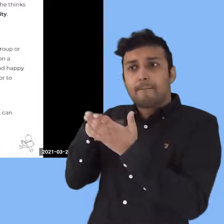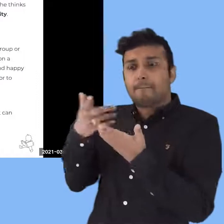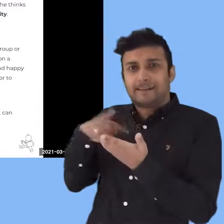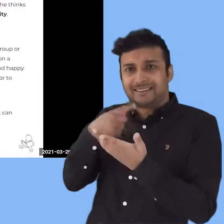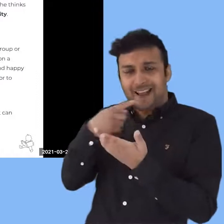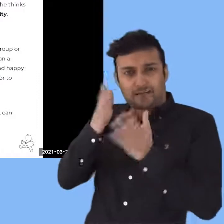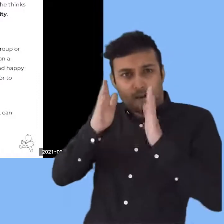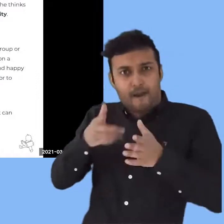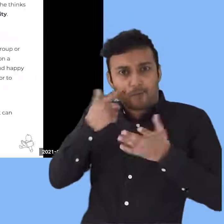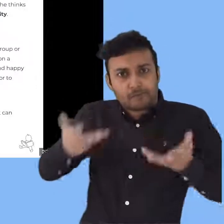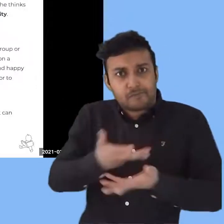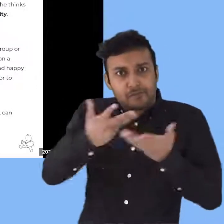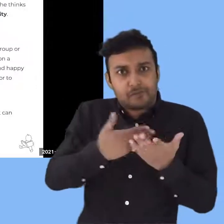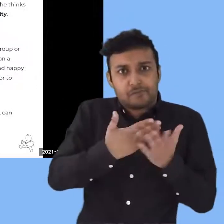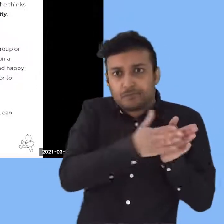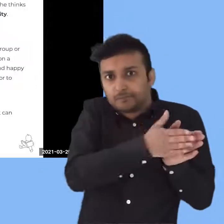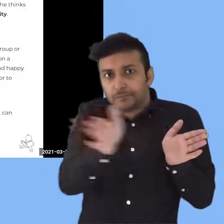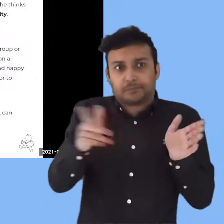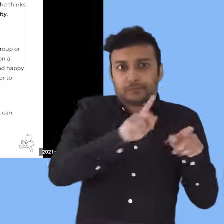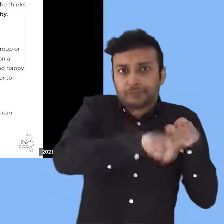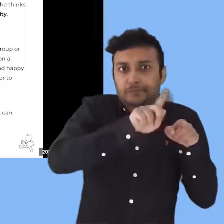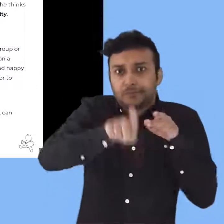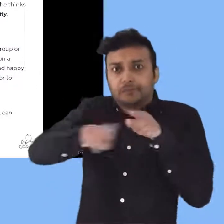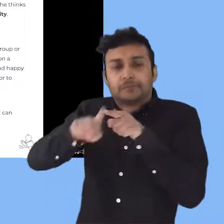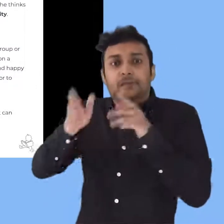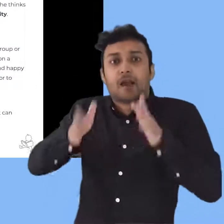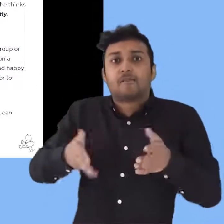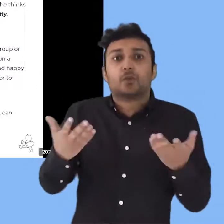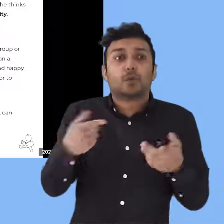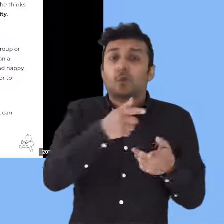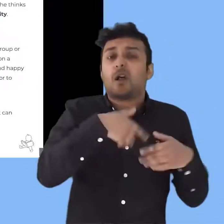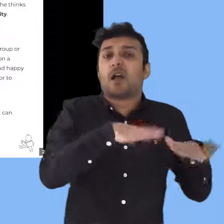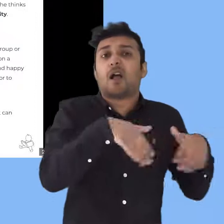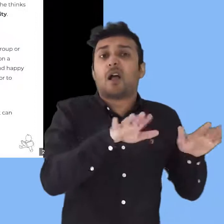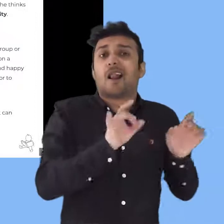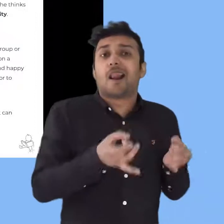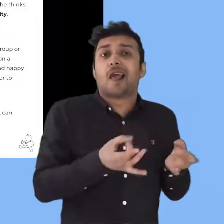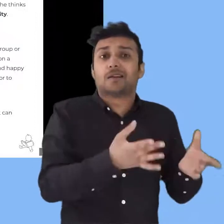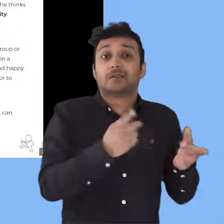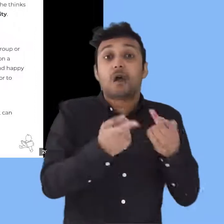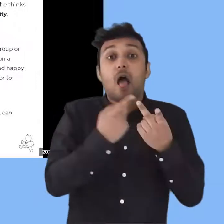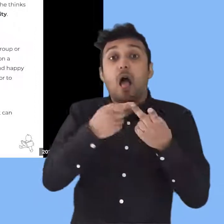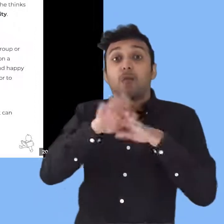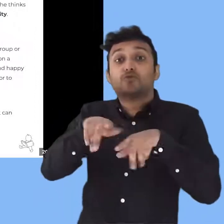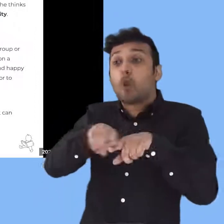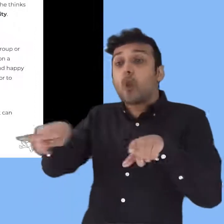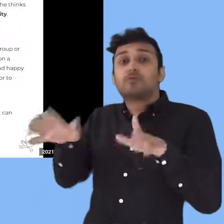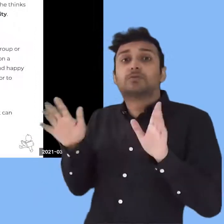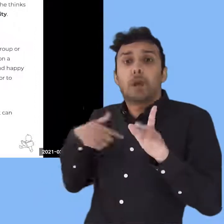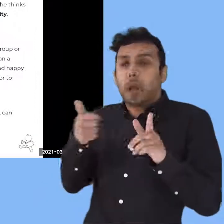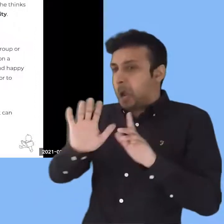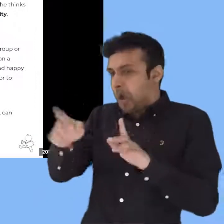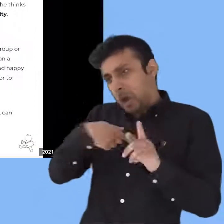not working with a group, or even looking at the groups. No other child is unsupervised in this way, but because of Jessica's